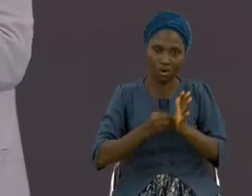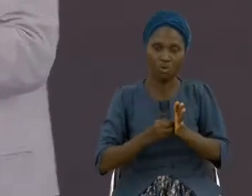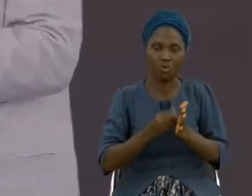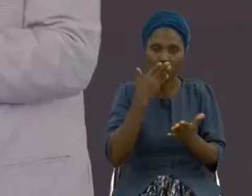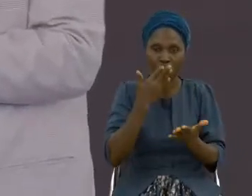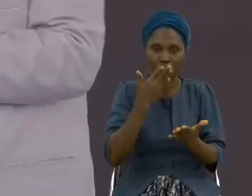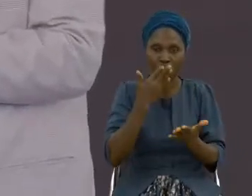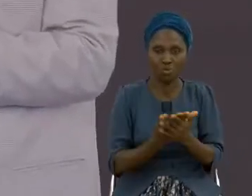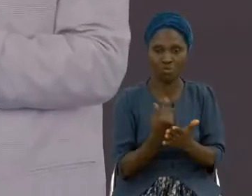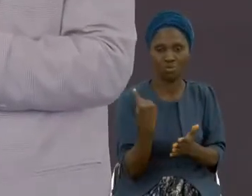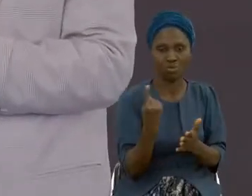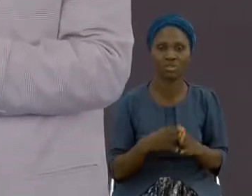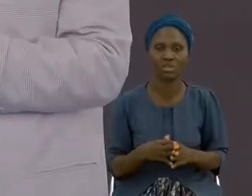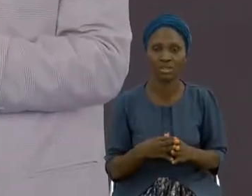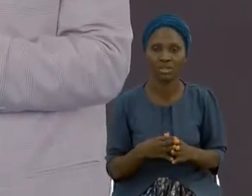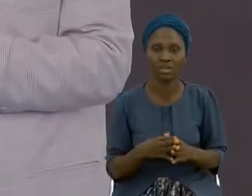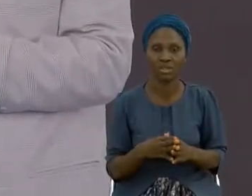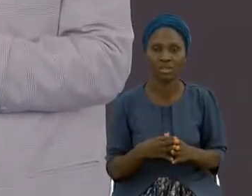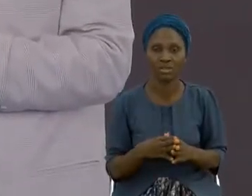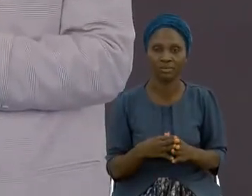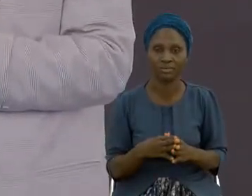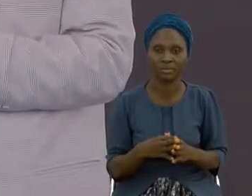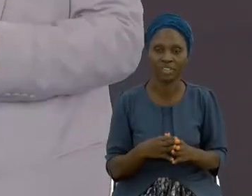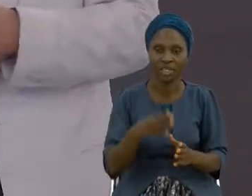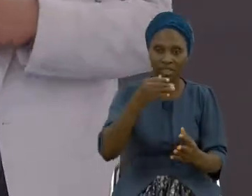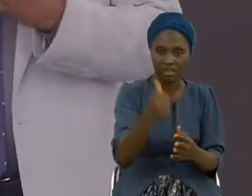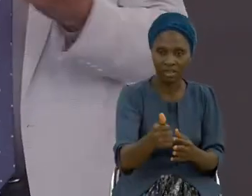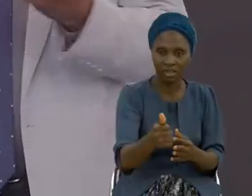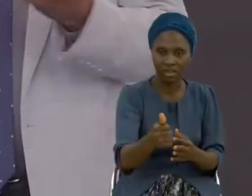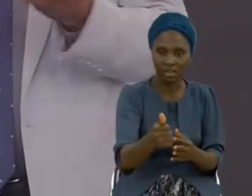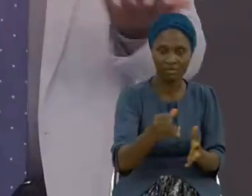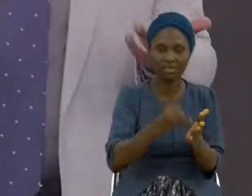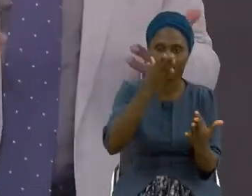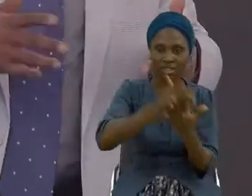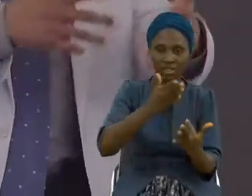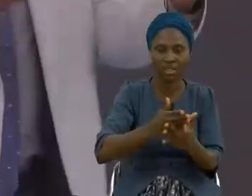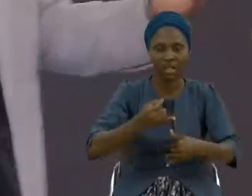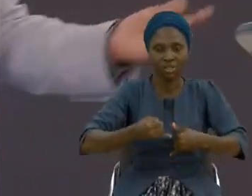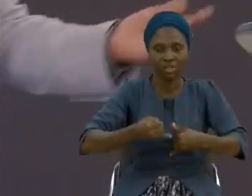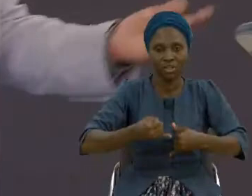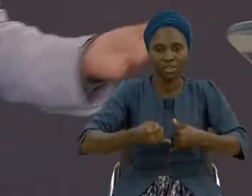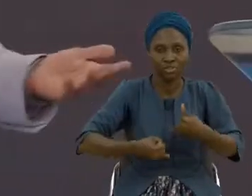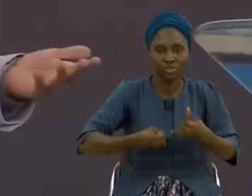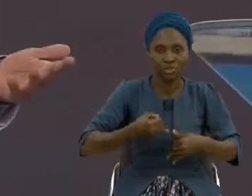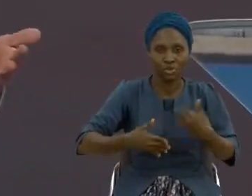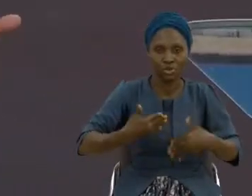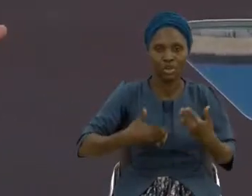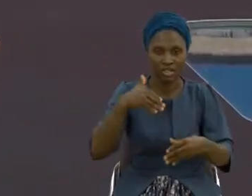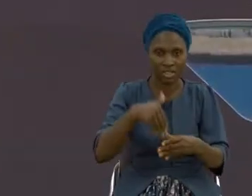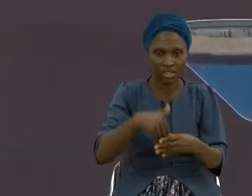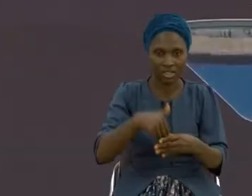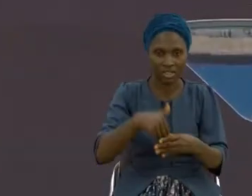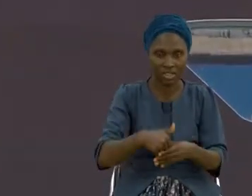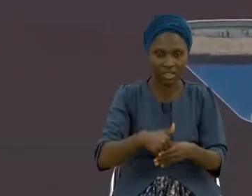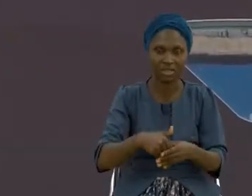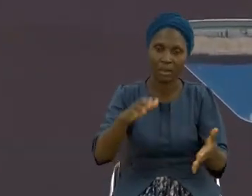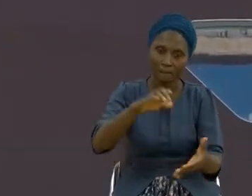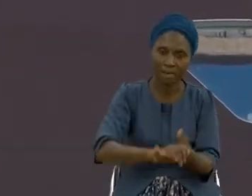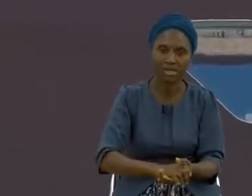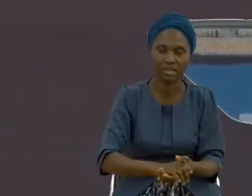joy in marriage self it does progress in a profession